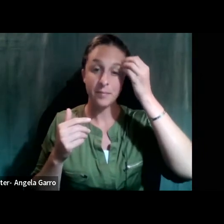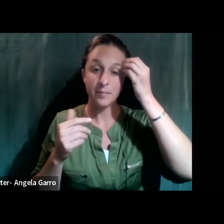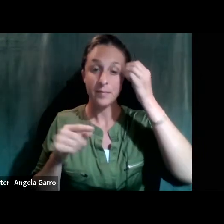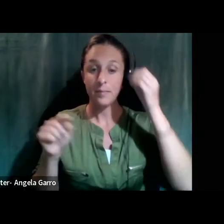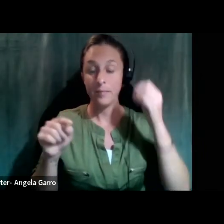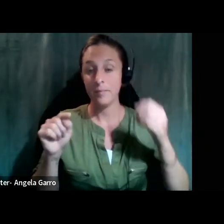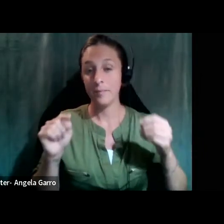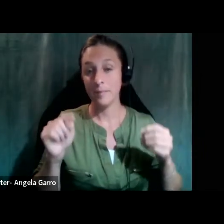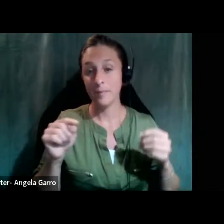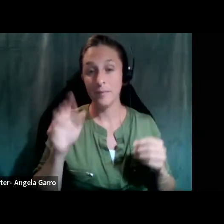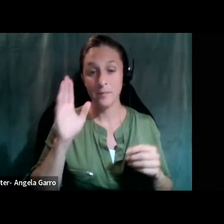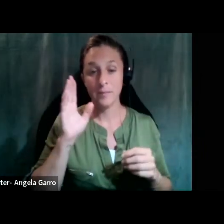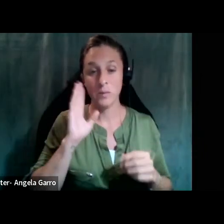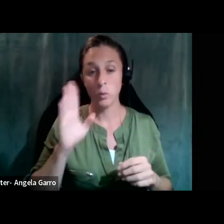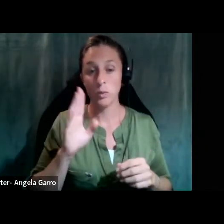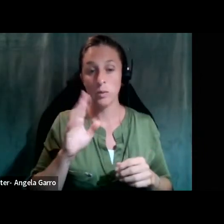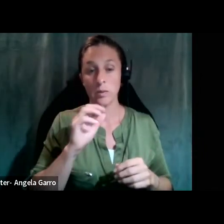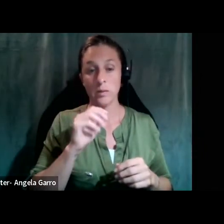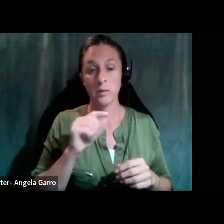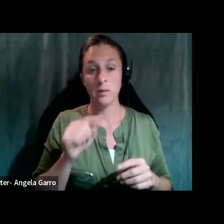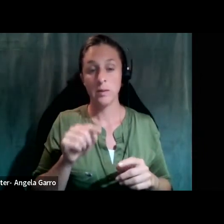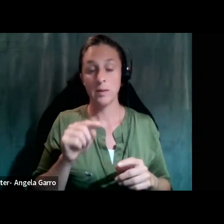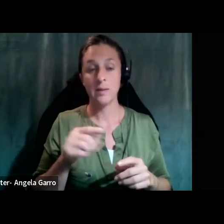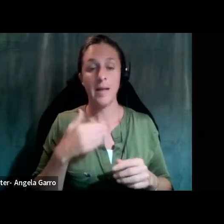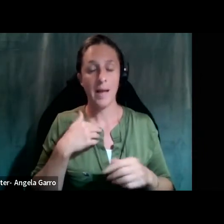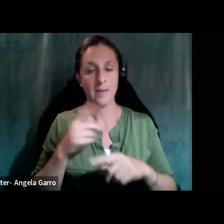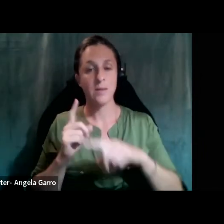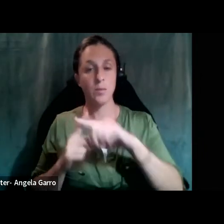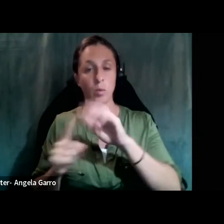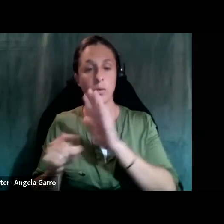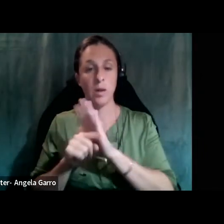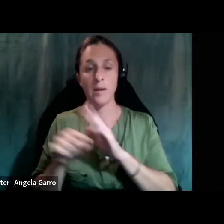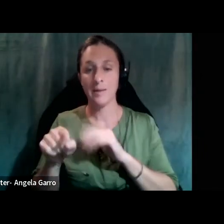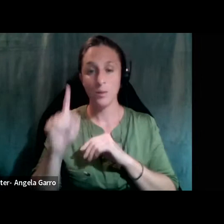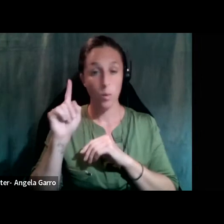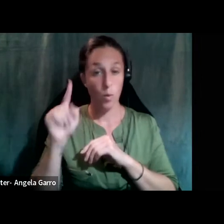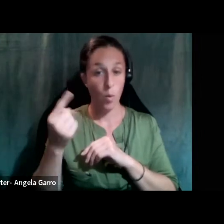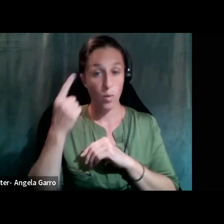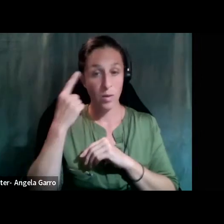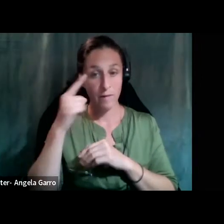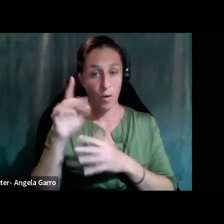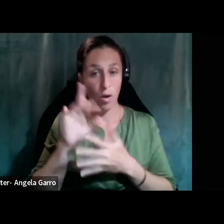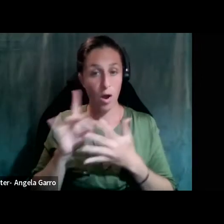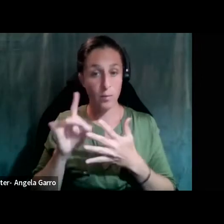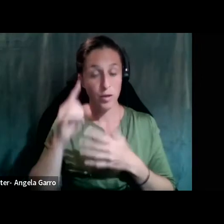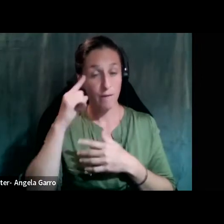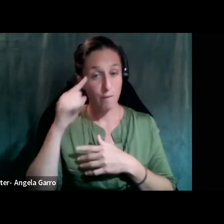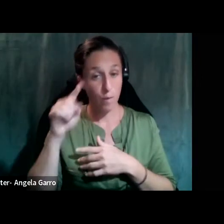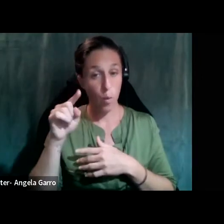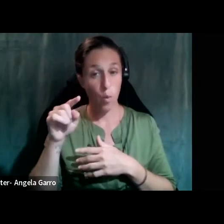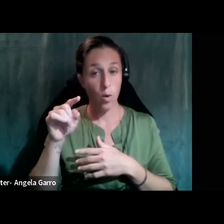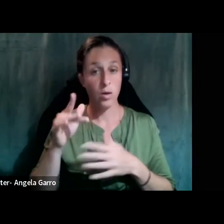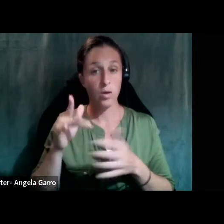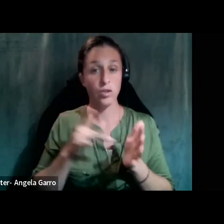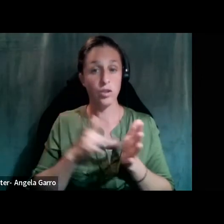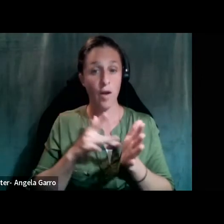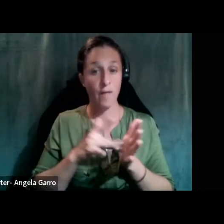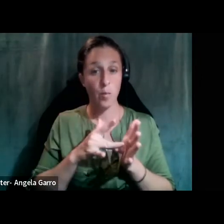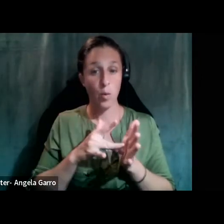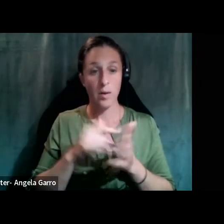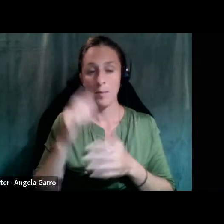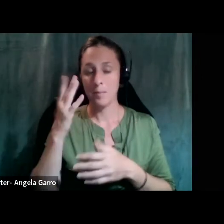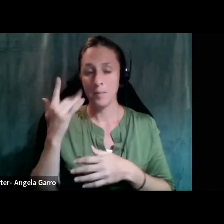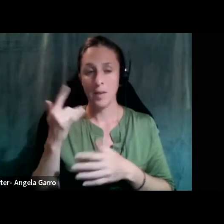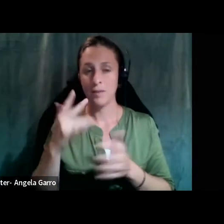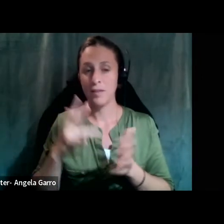only not benefit, because there's pros and cons, but this would only be an option for sophomores. Is that correct? Because freshmen, they're required